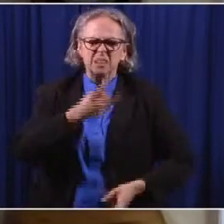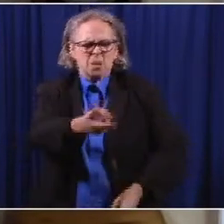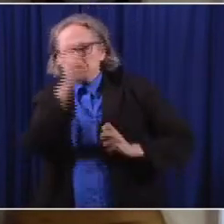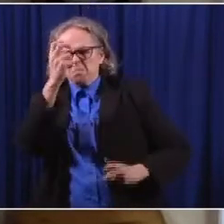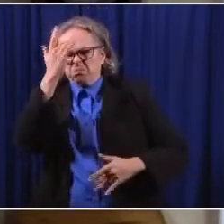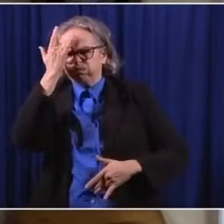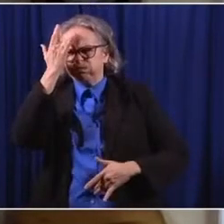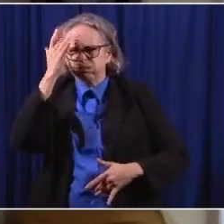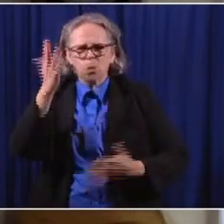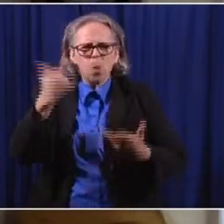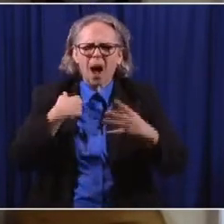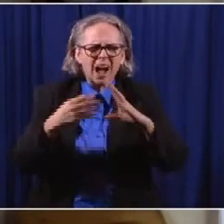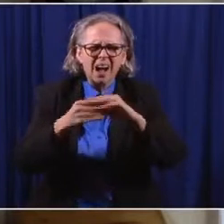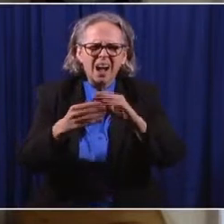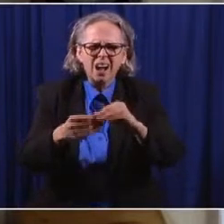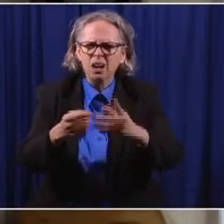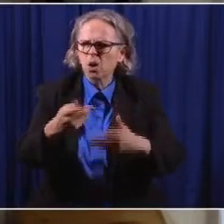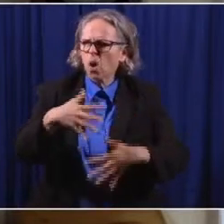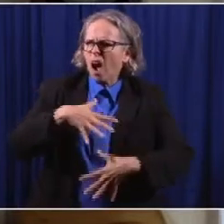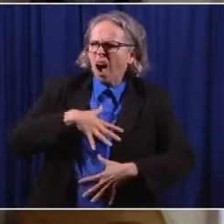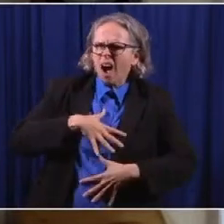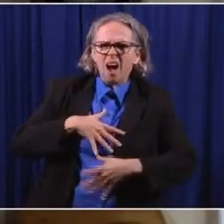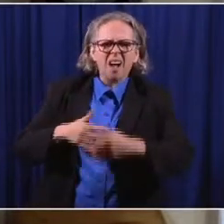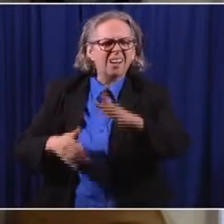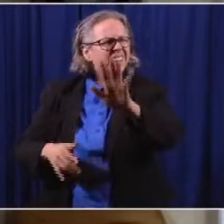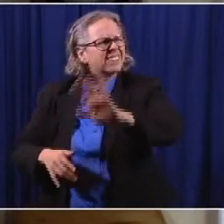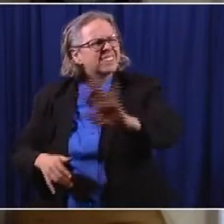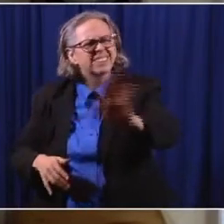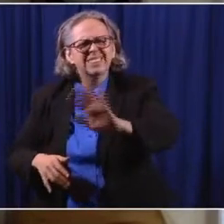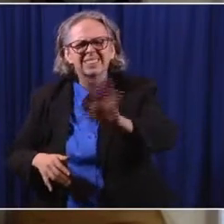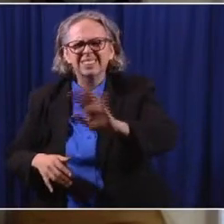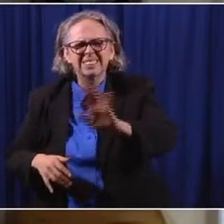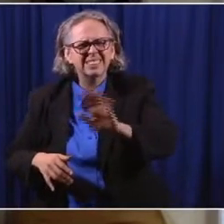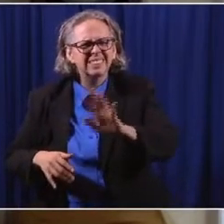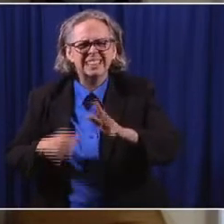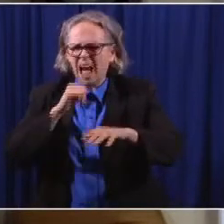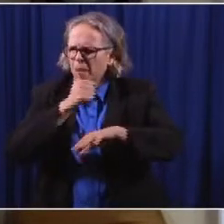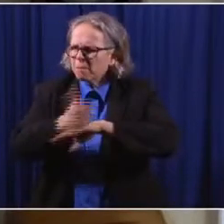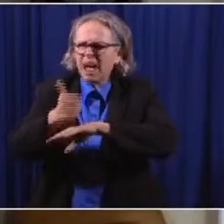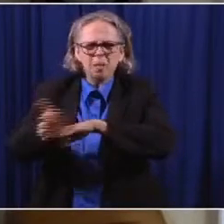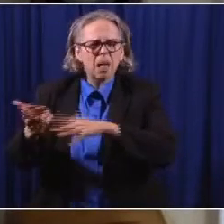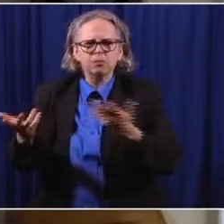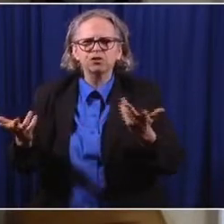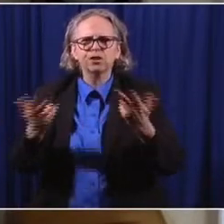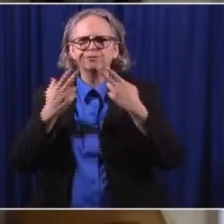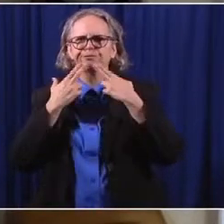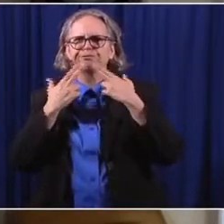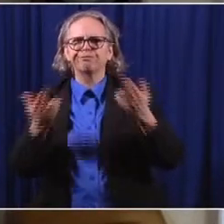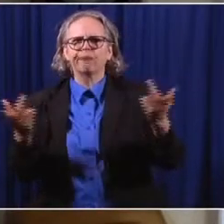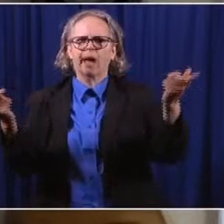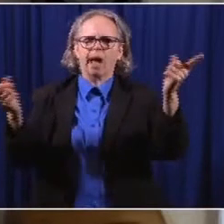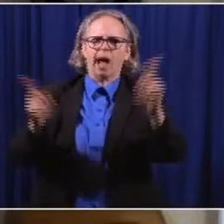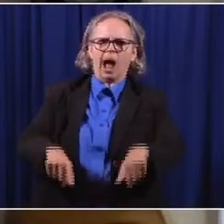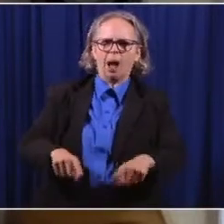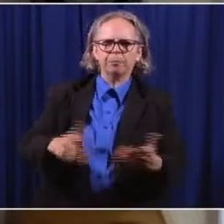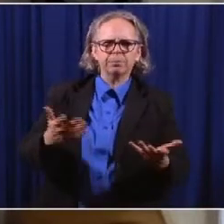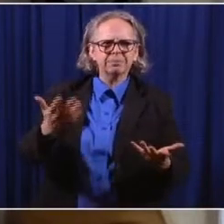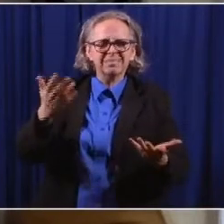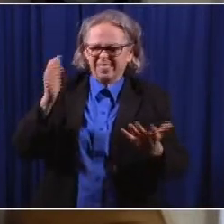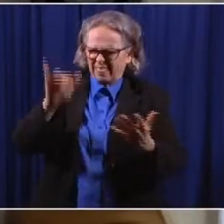This is just a horrible, horrible situation. I don't think anyone wanted to make anyone